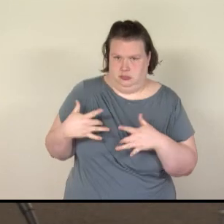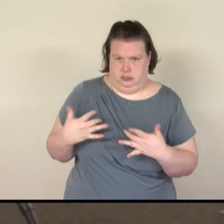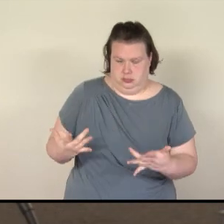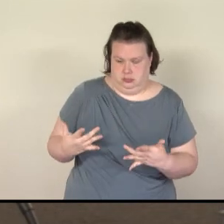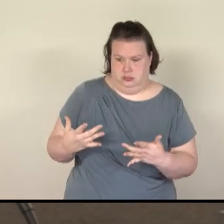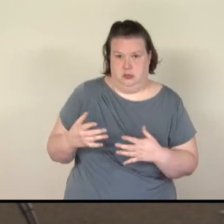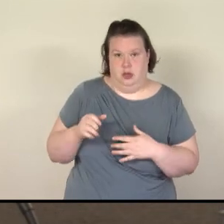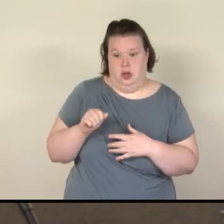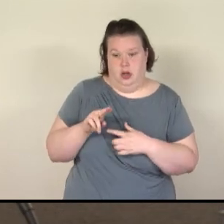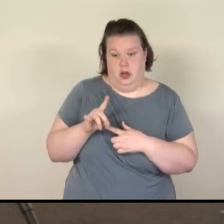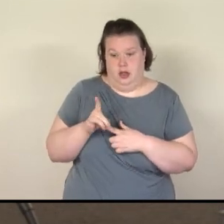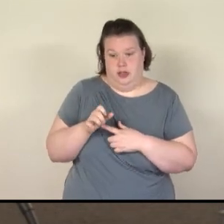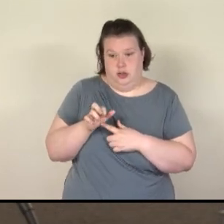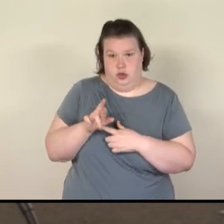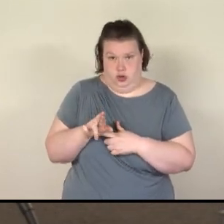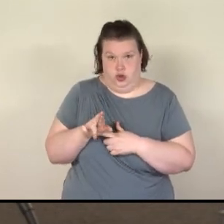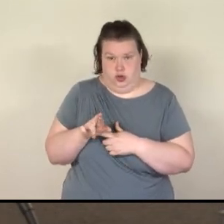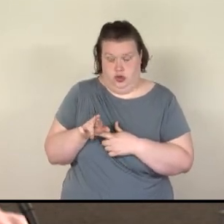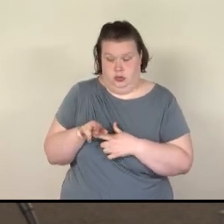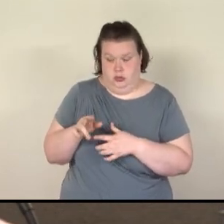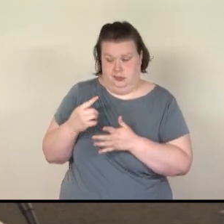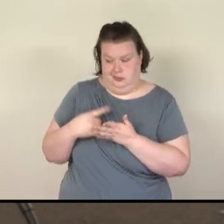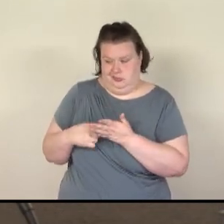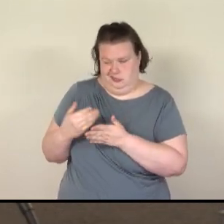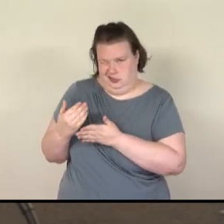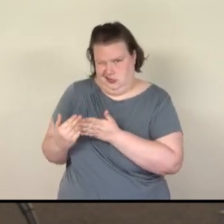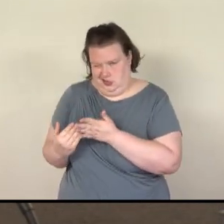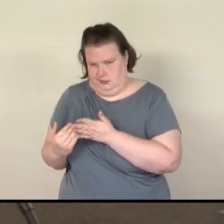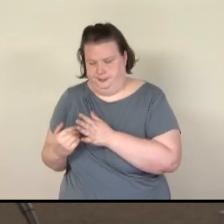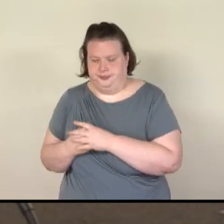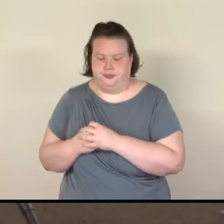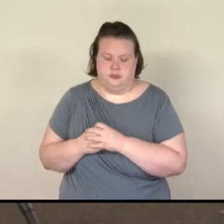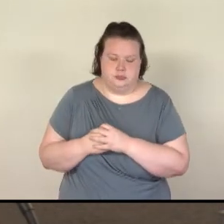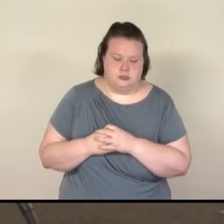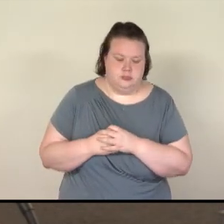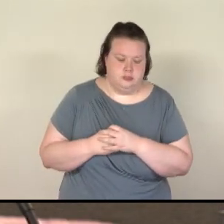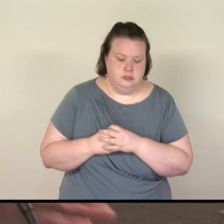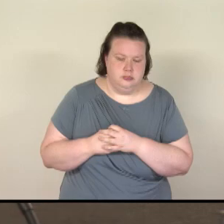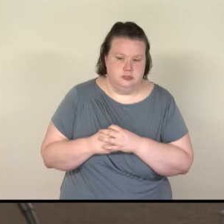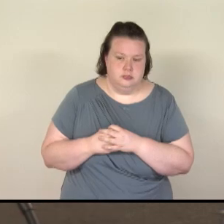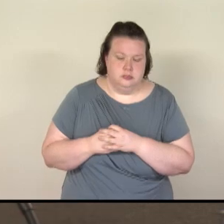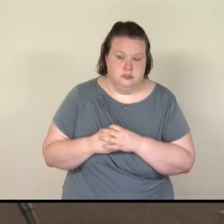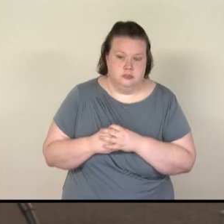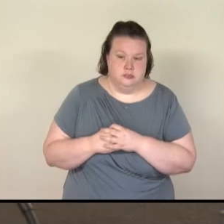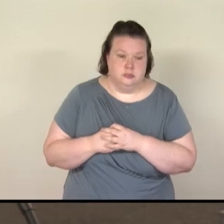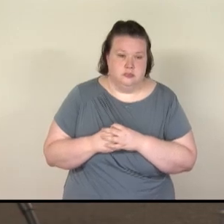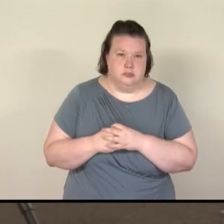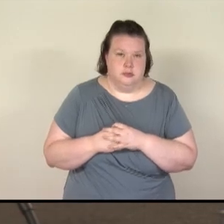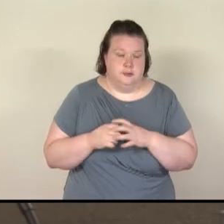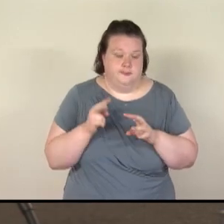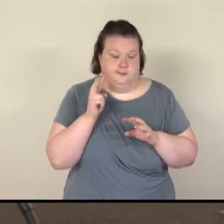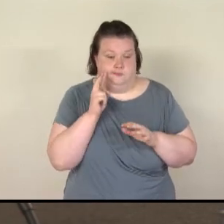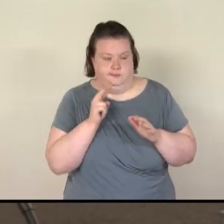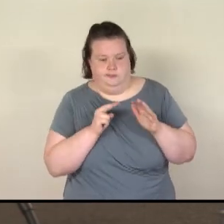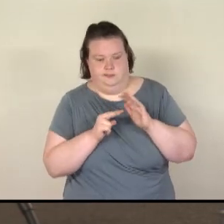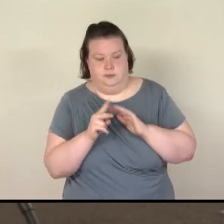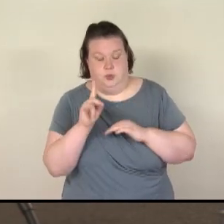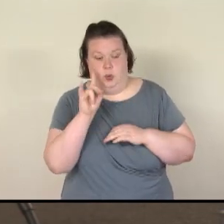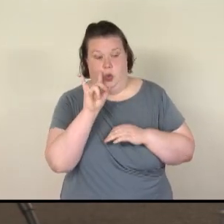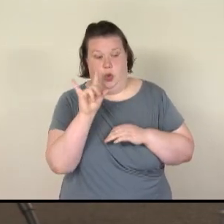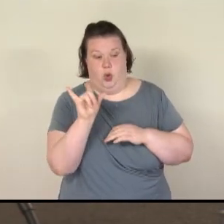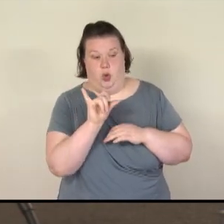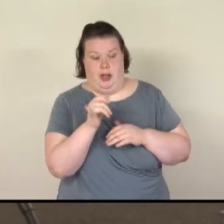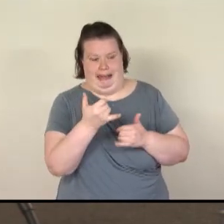covered some of it, but I want to talk a little bit about that. And then we're going to look at where it looks like at this point in time we're going to